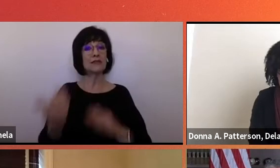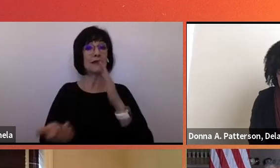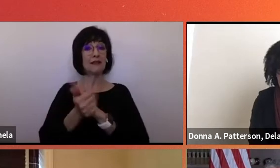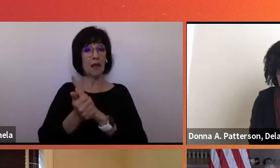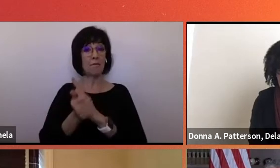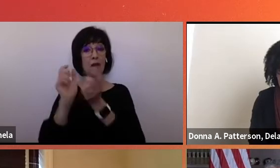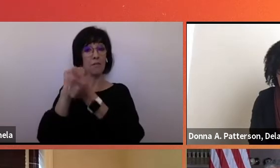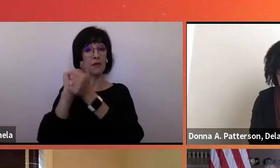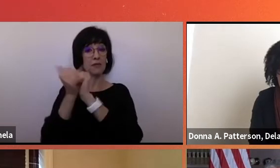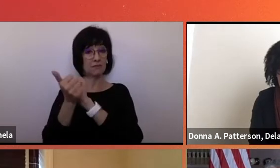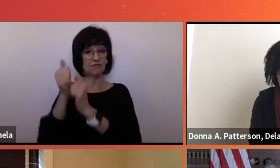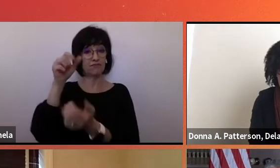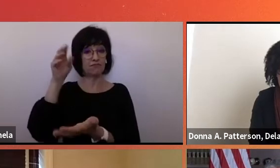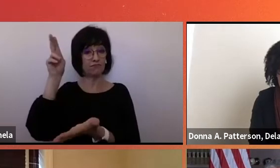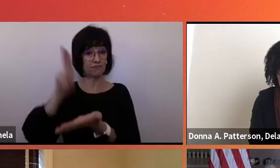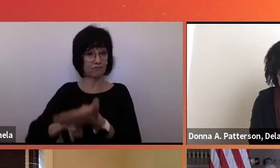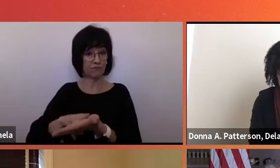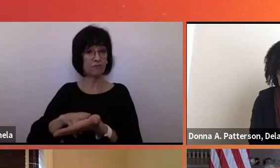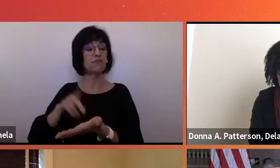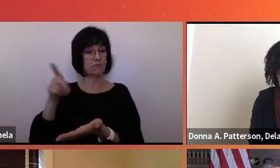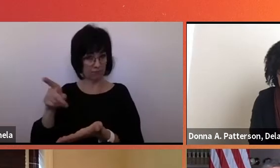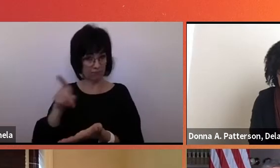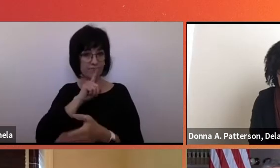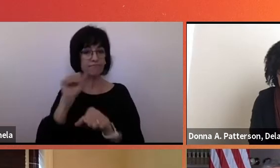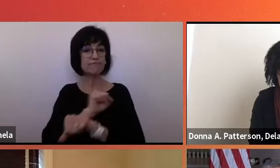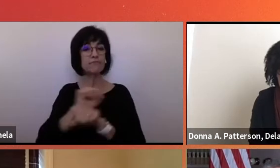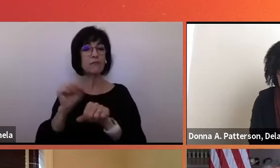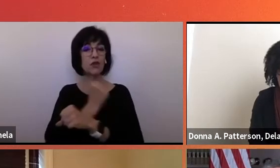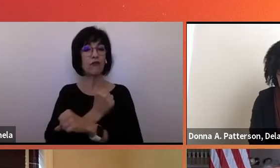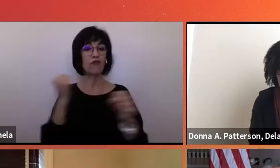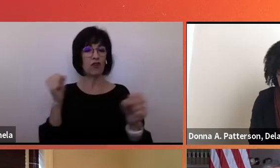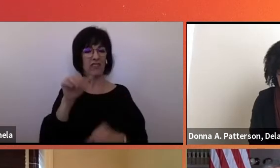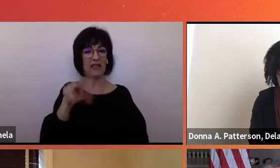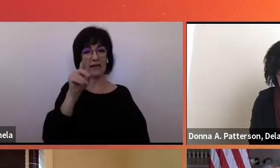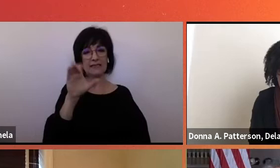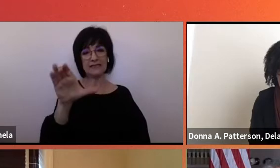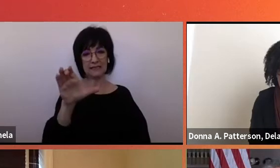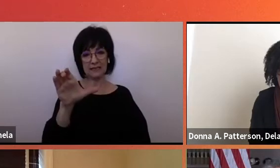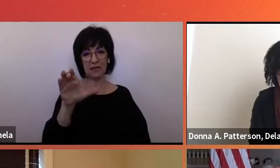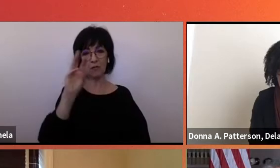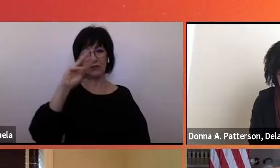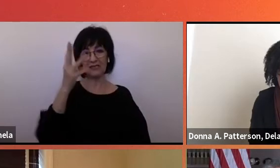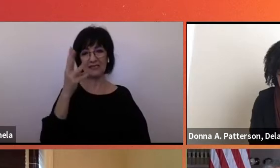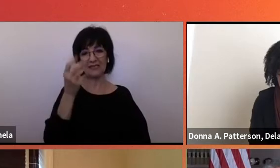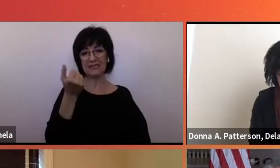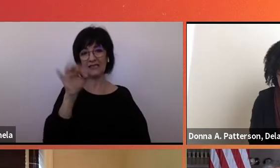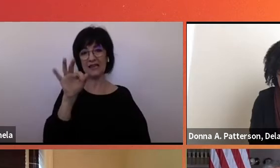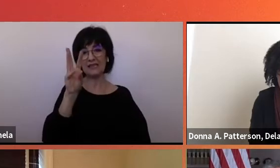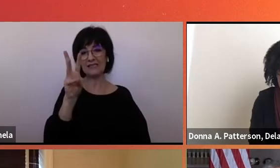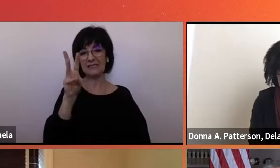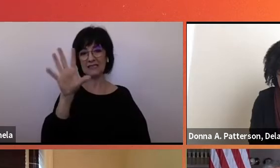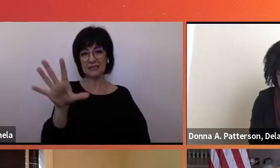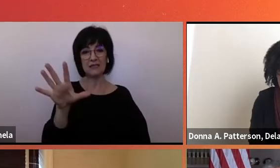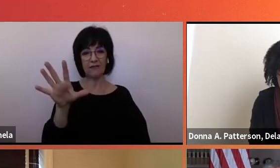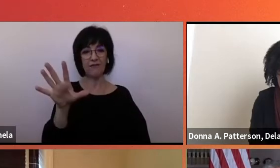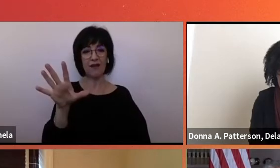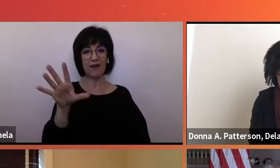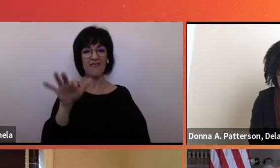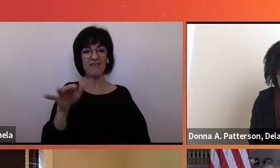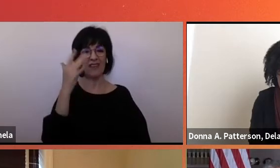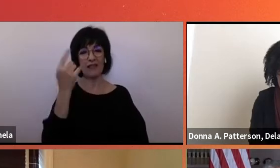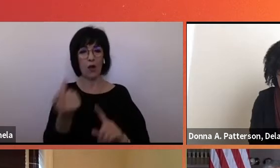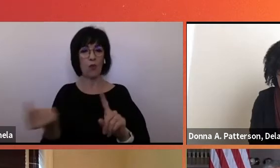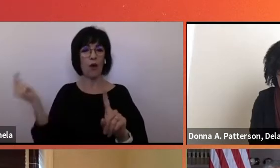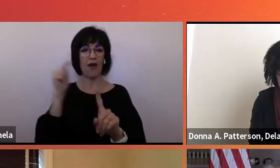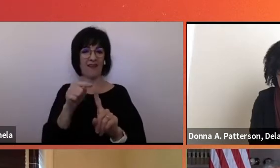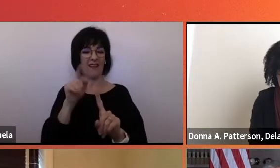the 13th Amendment was ratified in December 6, 1965. So here we get back to kind of the conflict